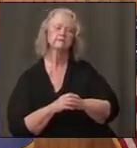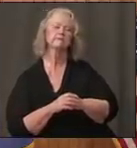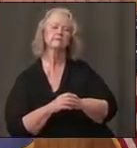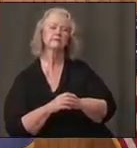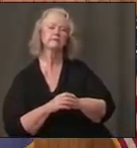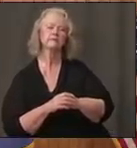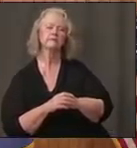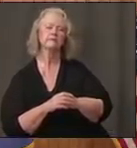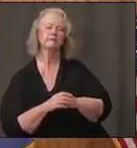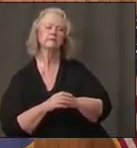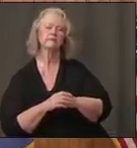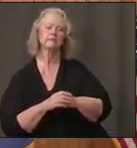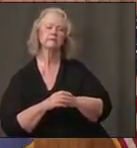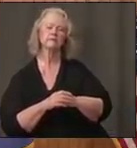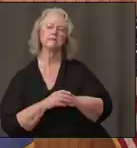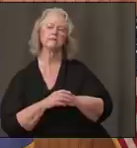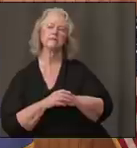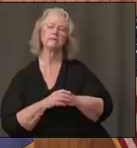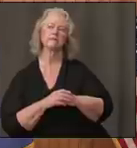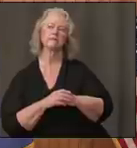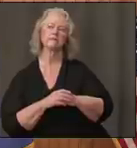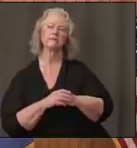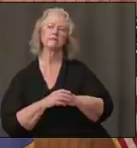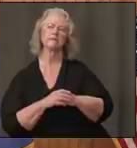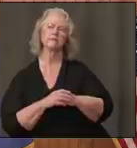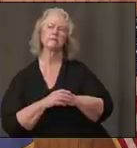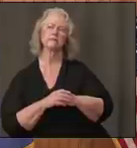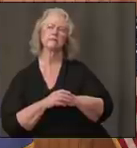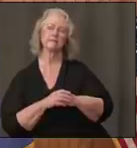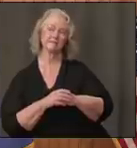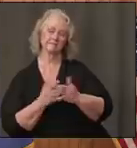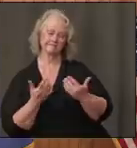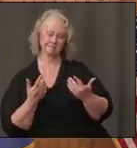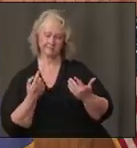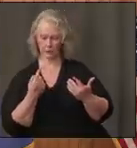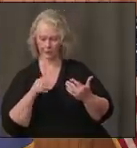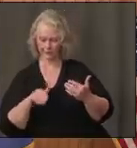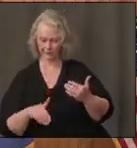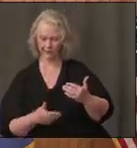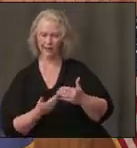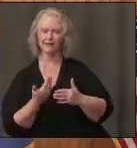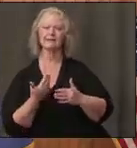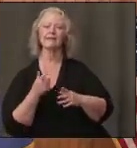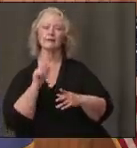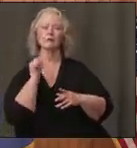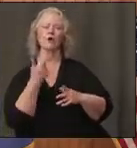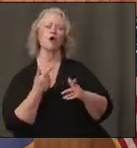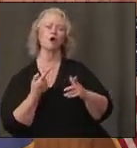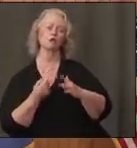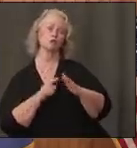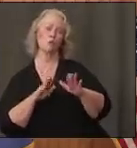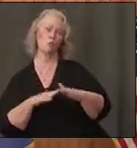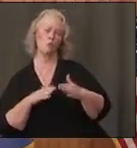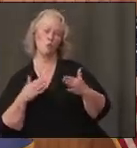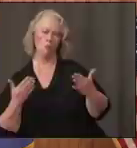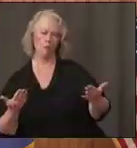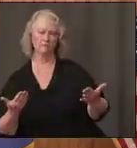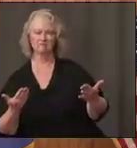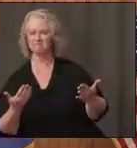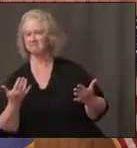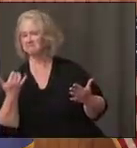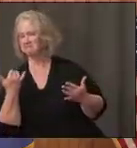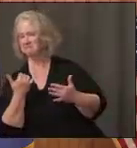You're one day, or tonight's the night before the state begins to slowly reopen. any second